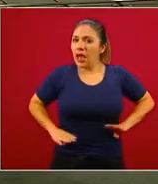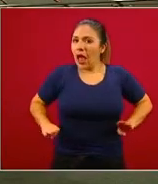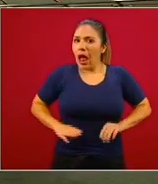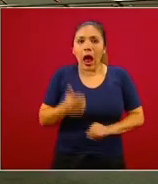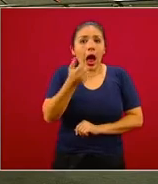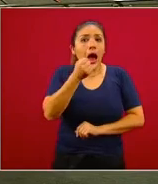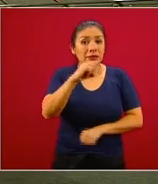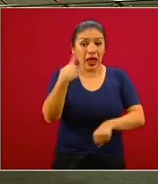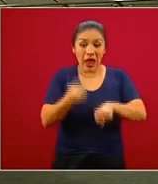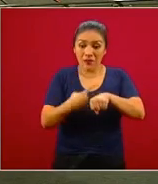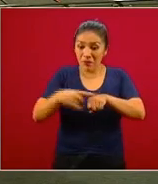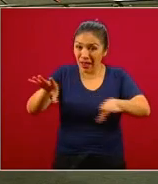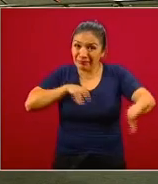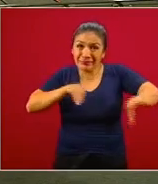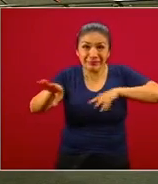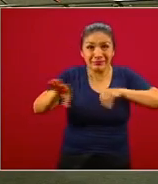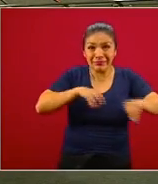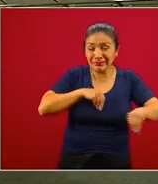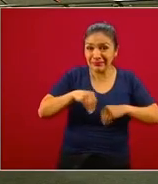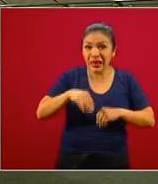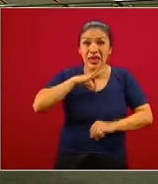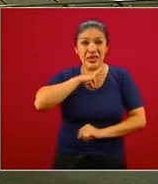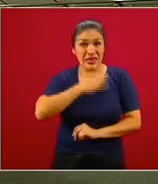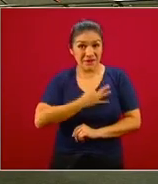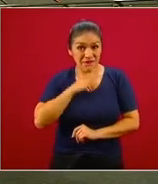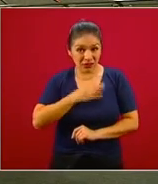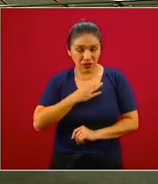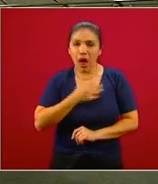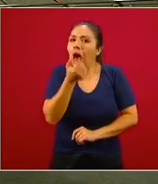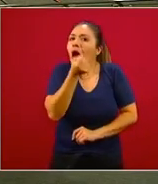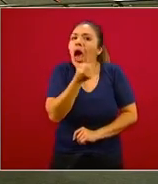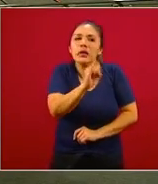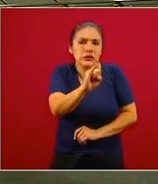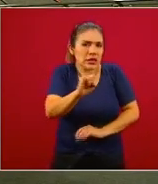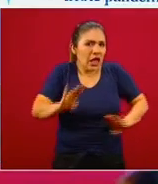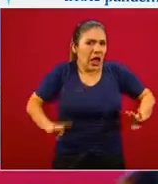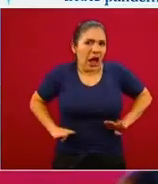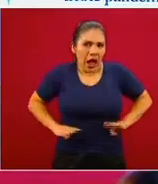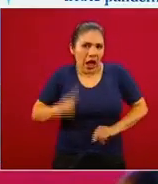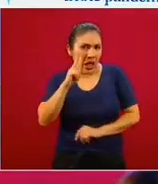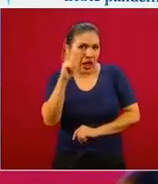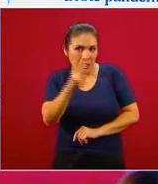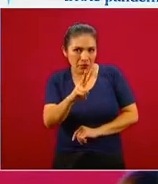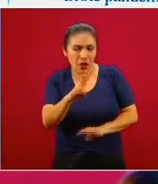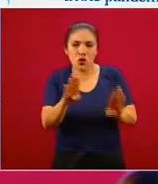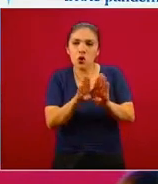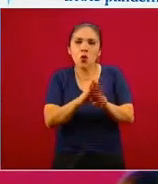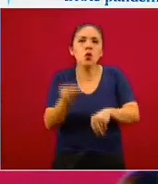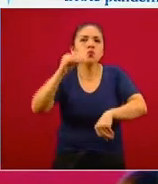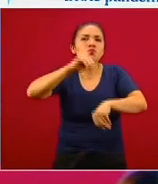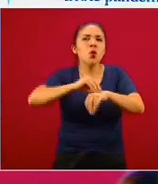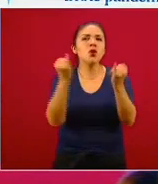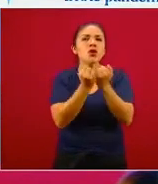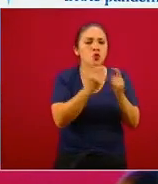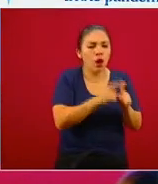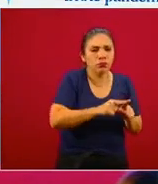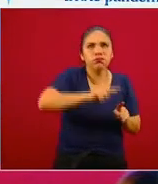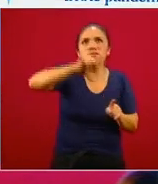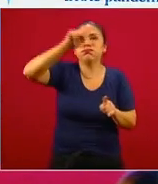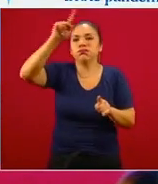transmission rates start to slow down, and then we start seeing less and less and less and less contagion.